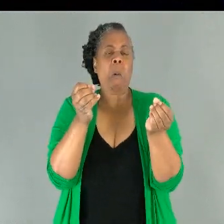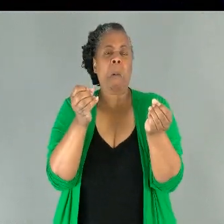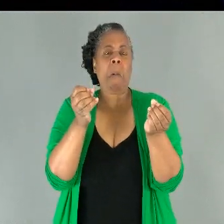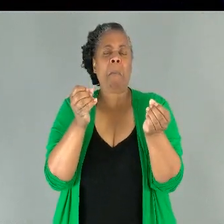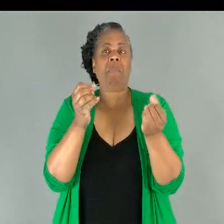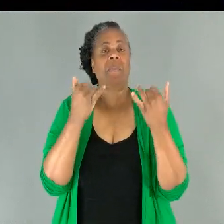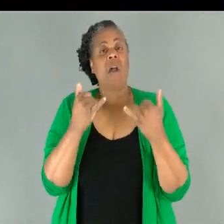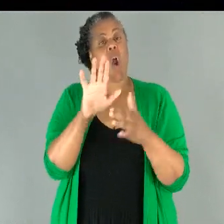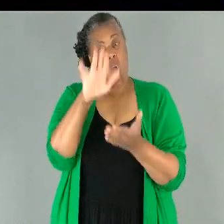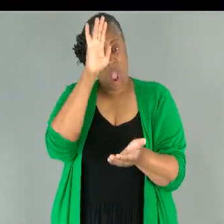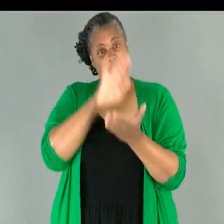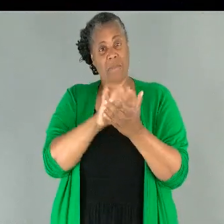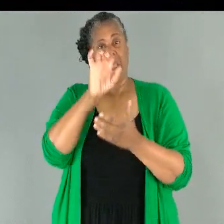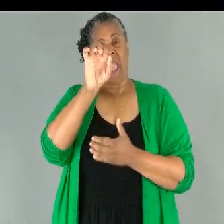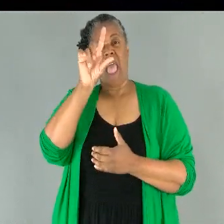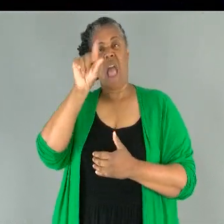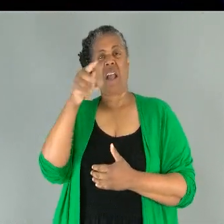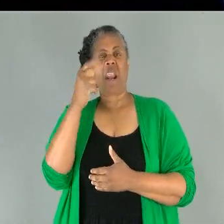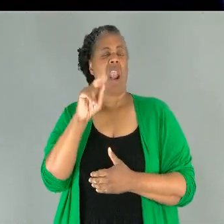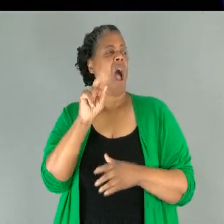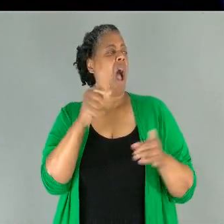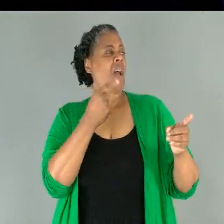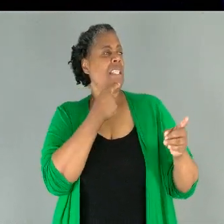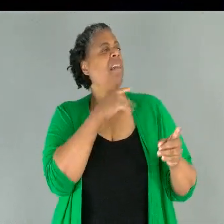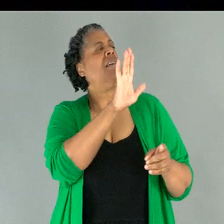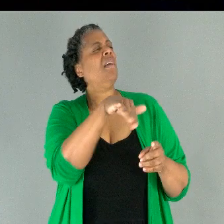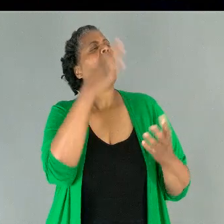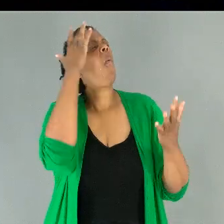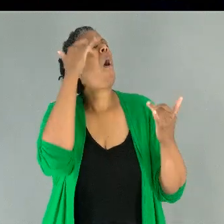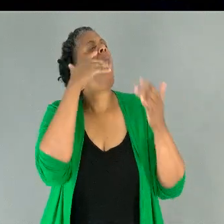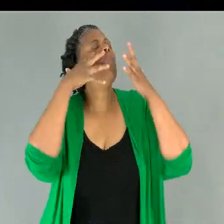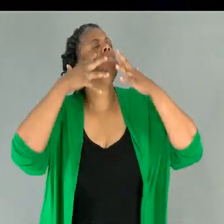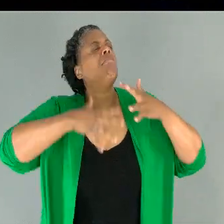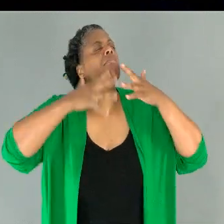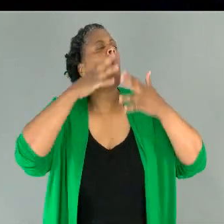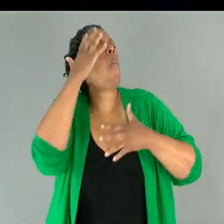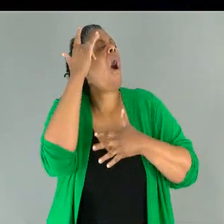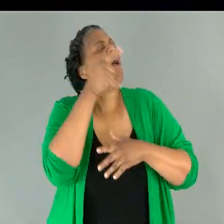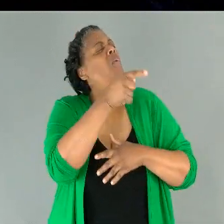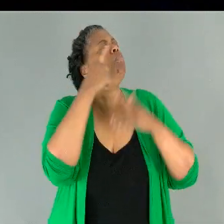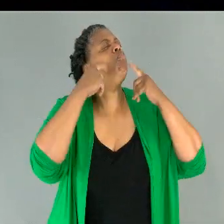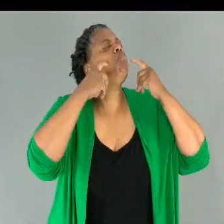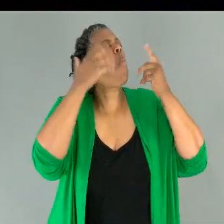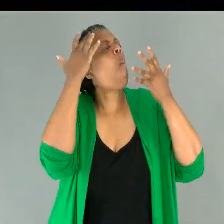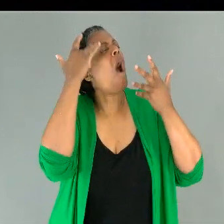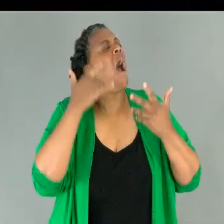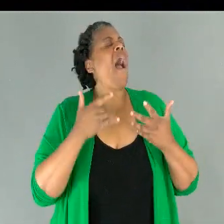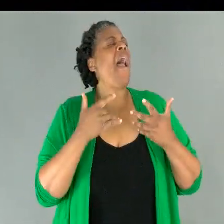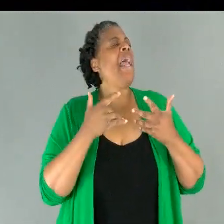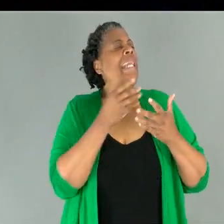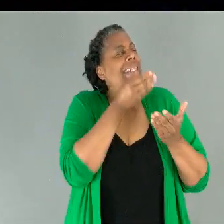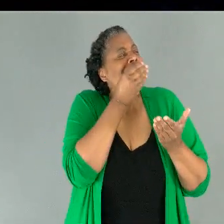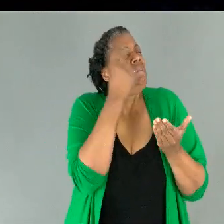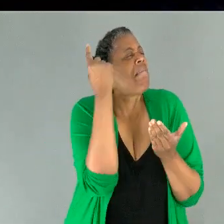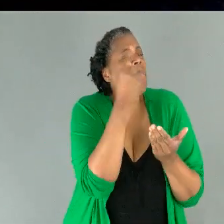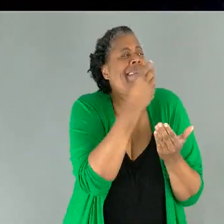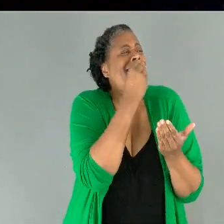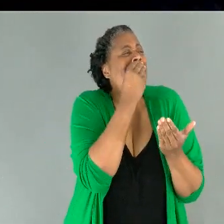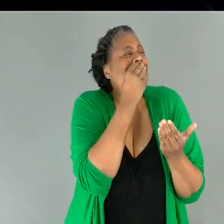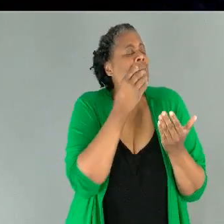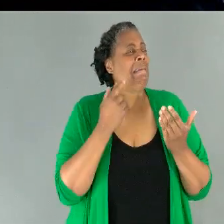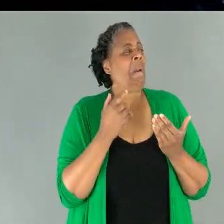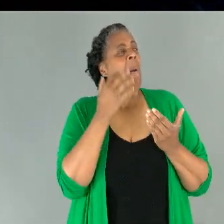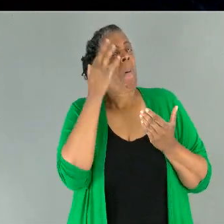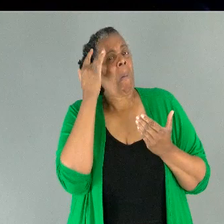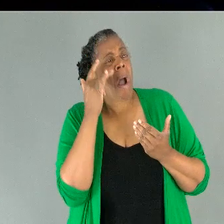Elkanah, her husband, would say to her, Hannah, why are you weeping? Why don't you eat? Why